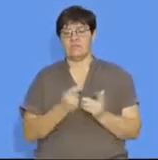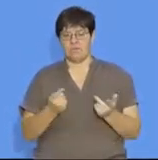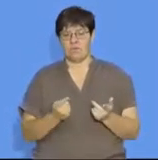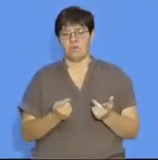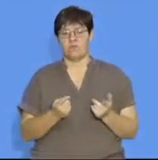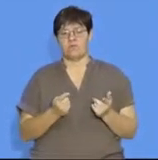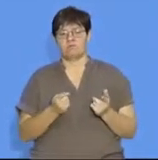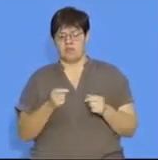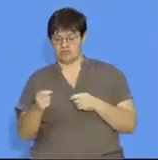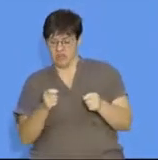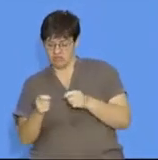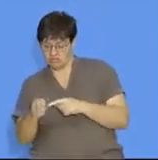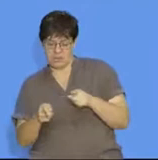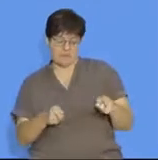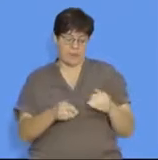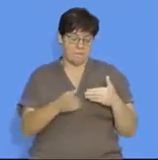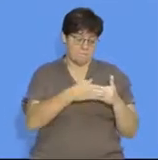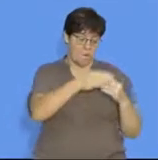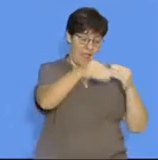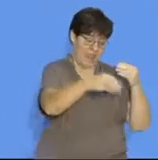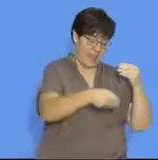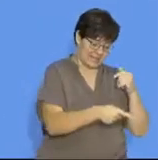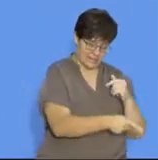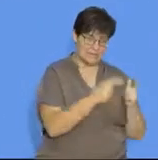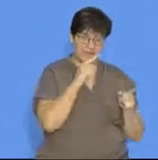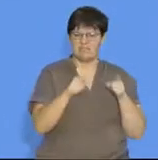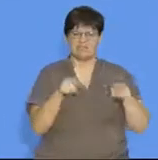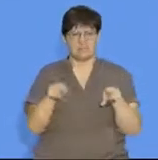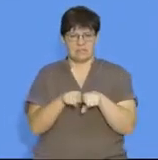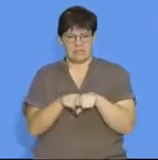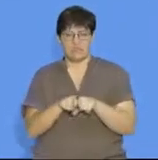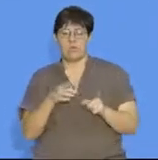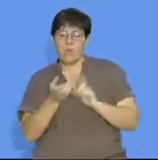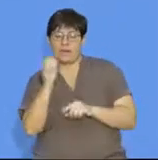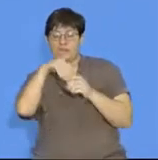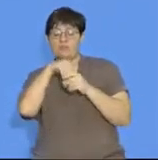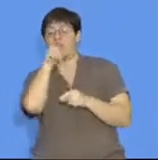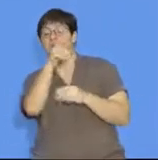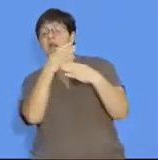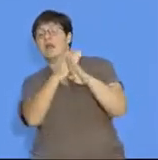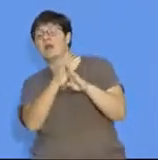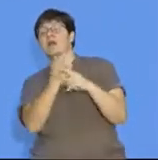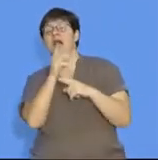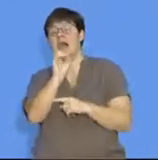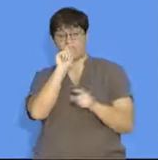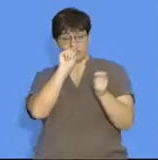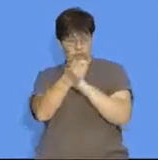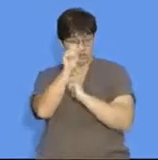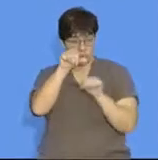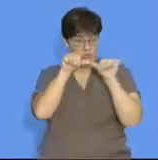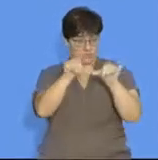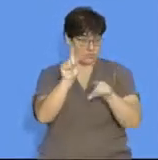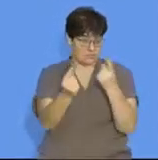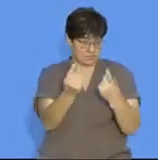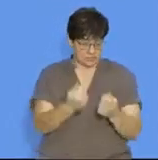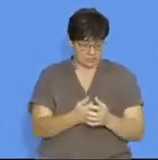a rheostat. So when we are determining the internal resistance of a battery, right? Okay, so we're going to add one